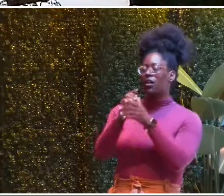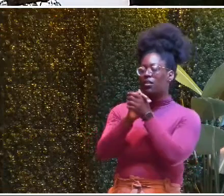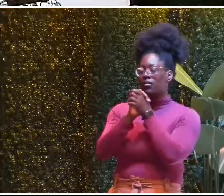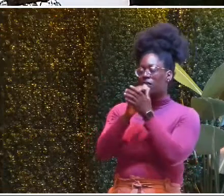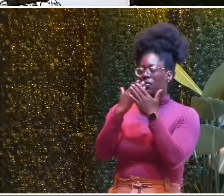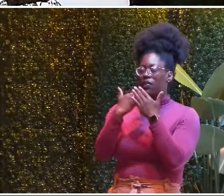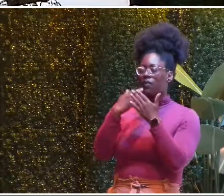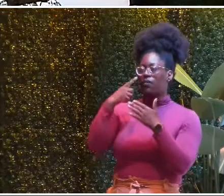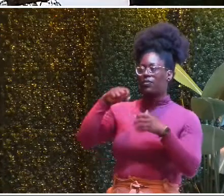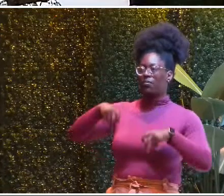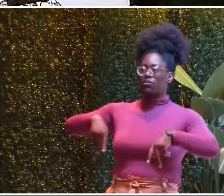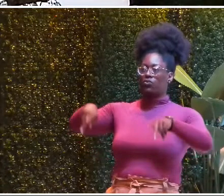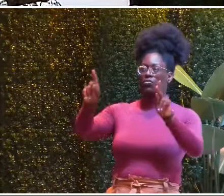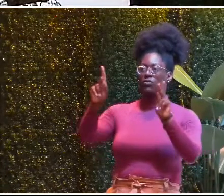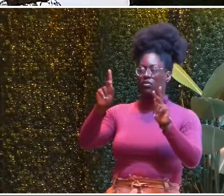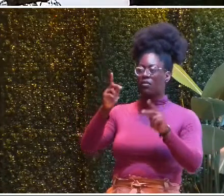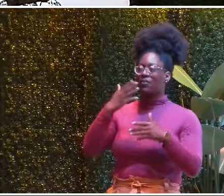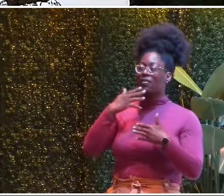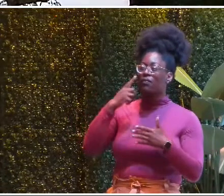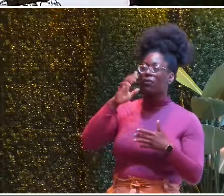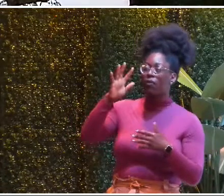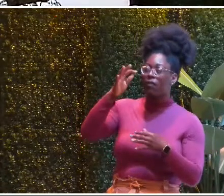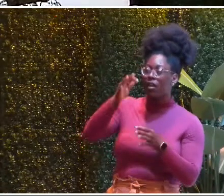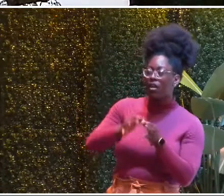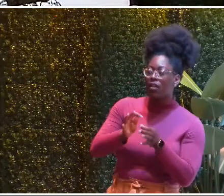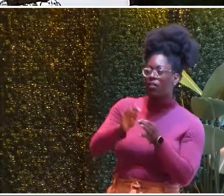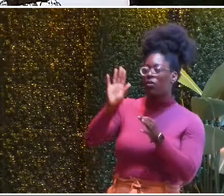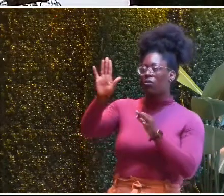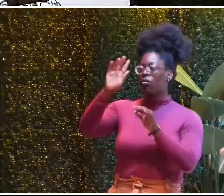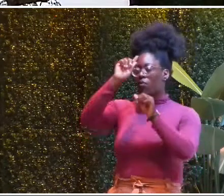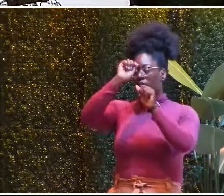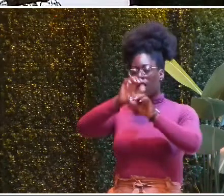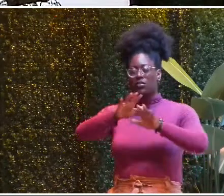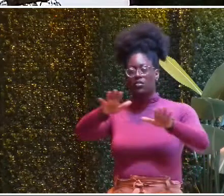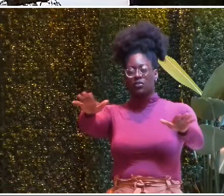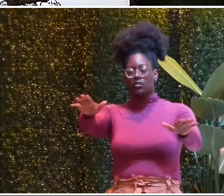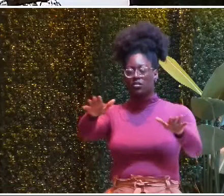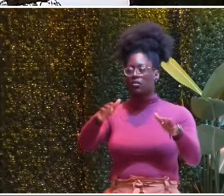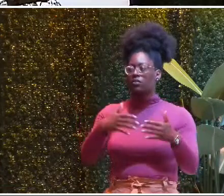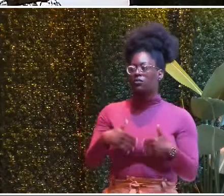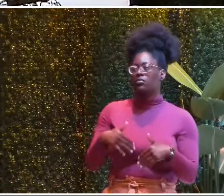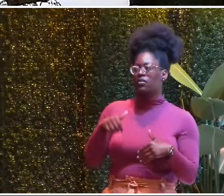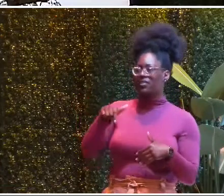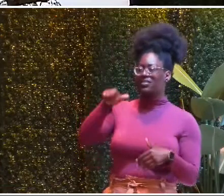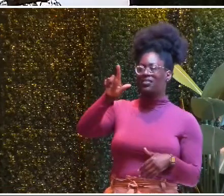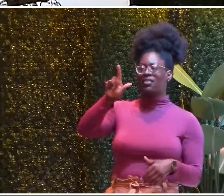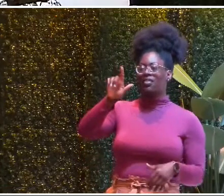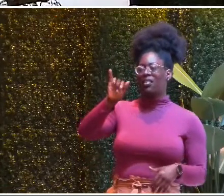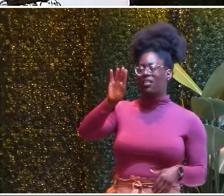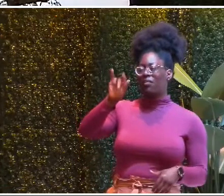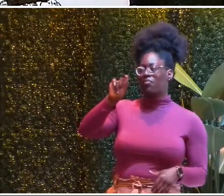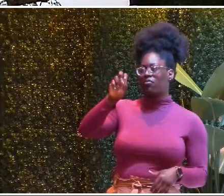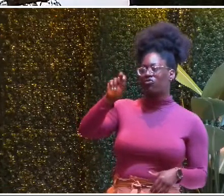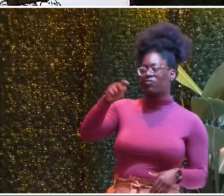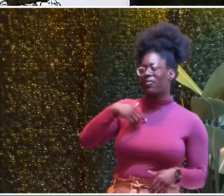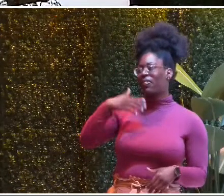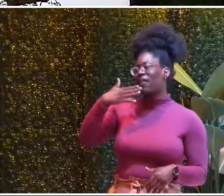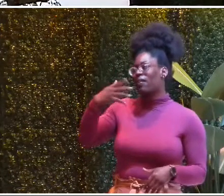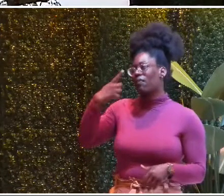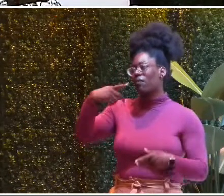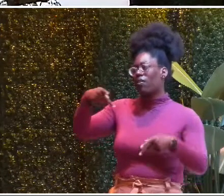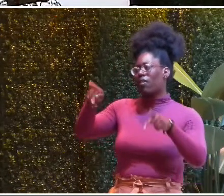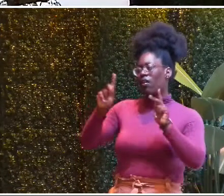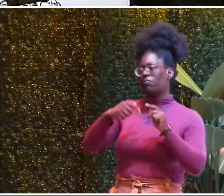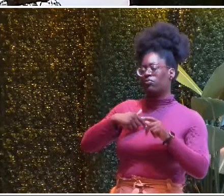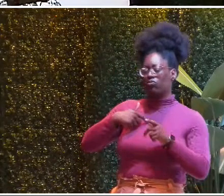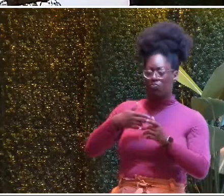opportunity of your favor, Father God, for blessing this spot of ground, for this libation, Father God, that we are pouring in honor of